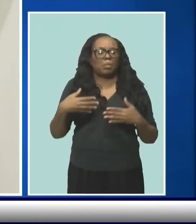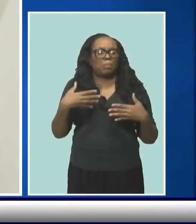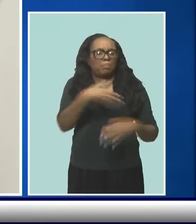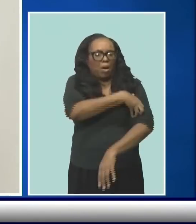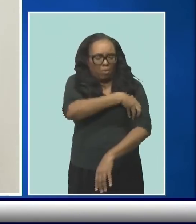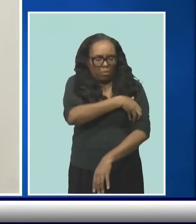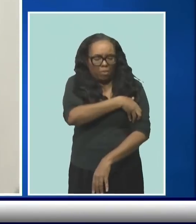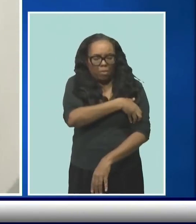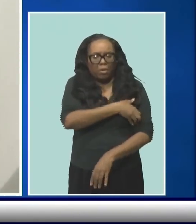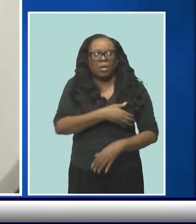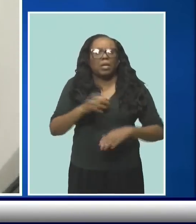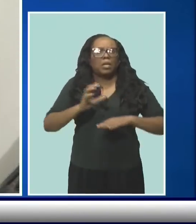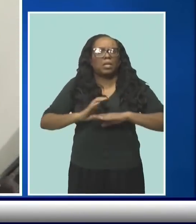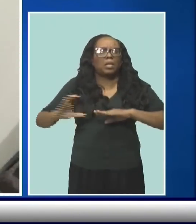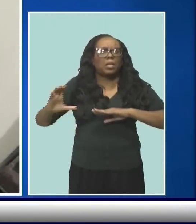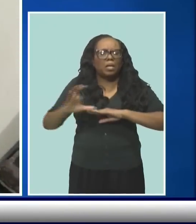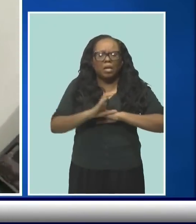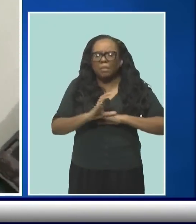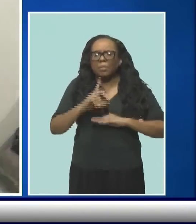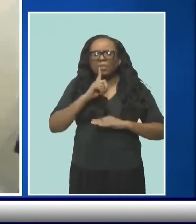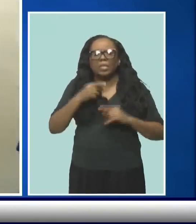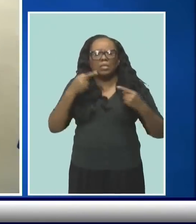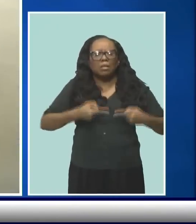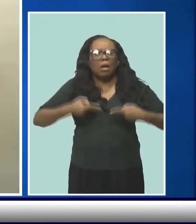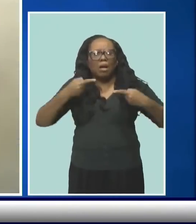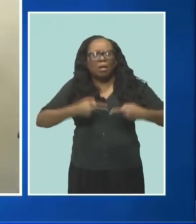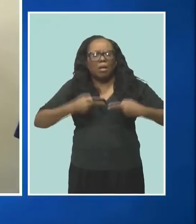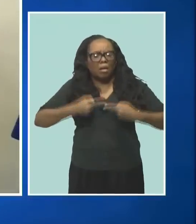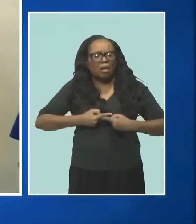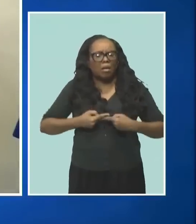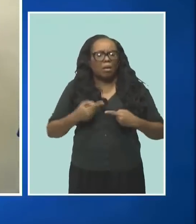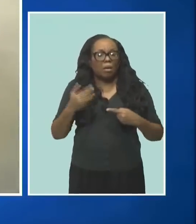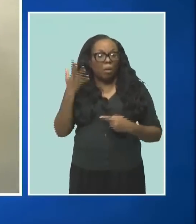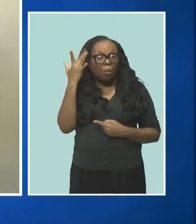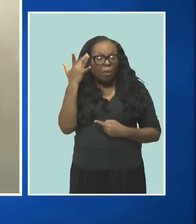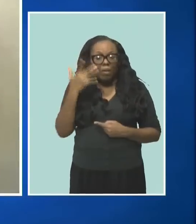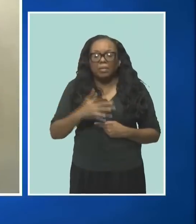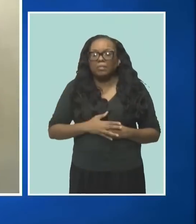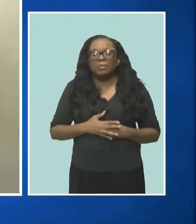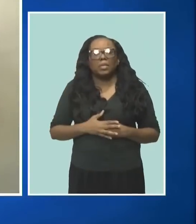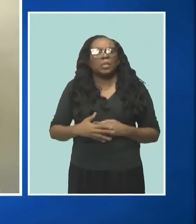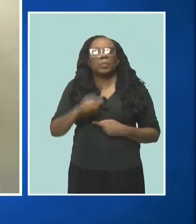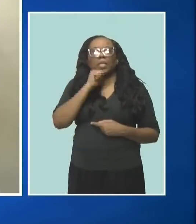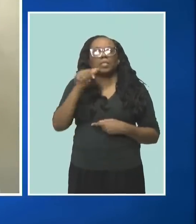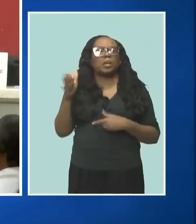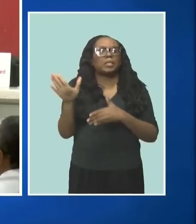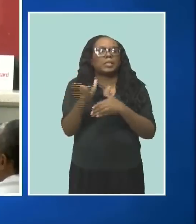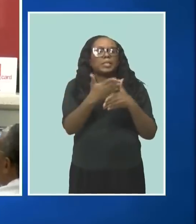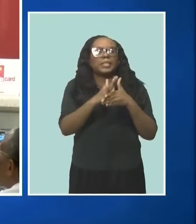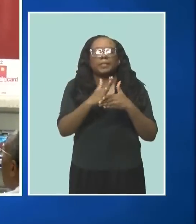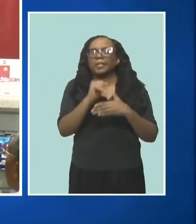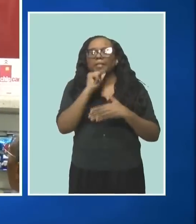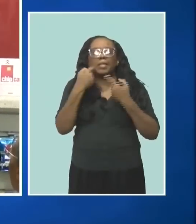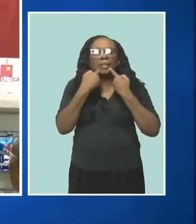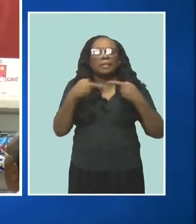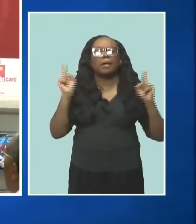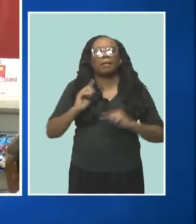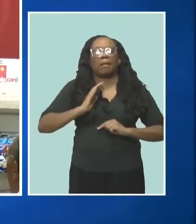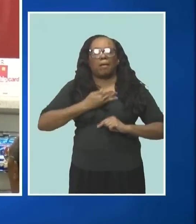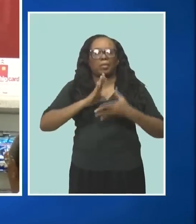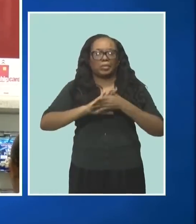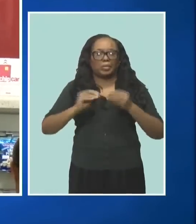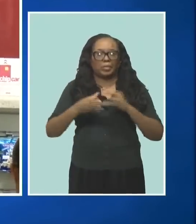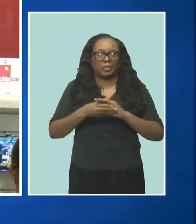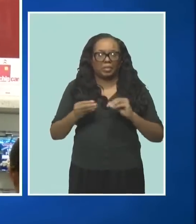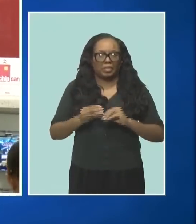a crisis and an uphill battle by not telling its story. This is the view of history lecturer at the